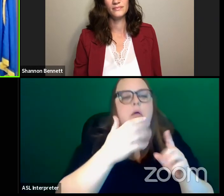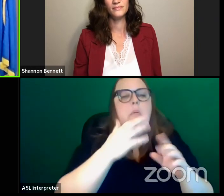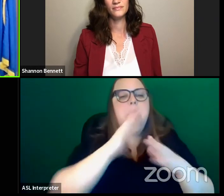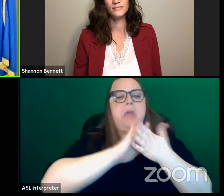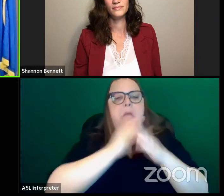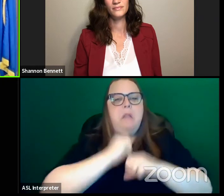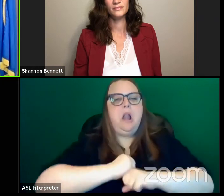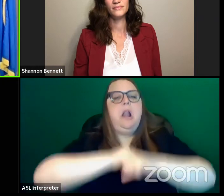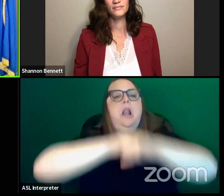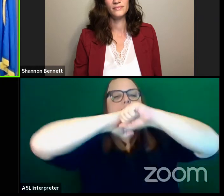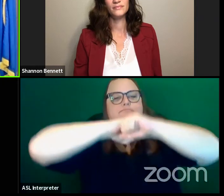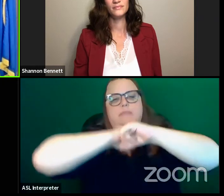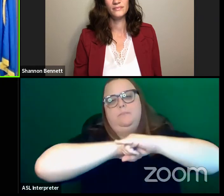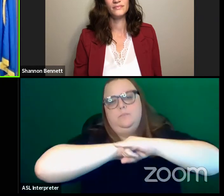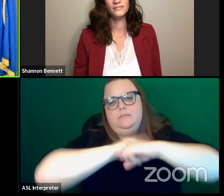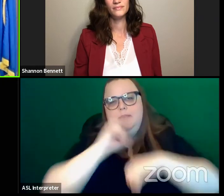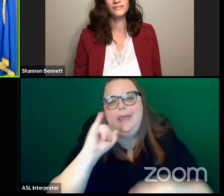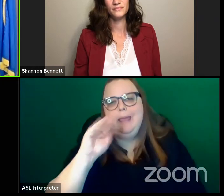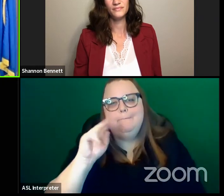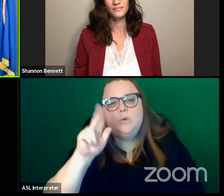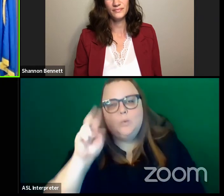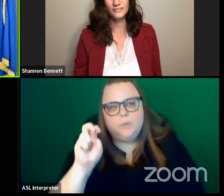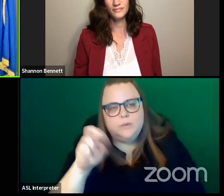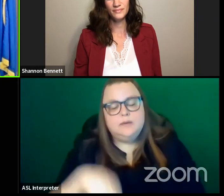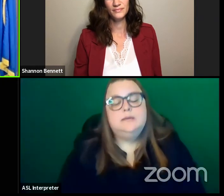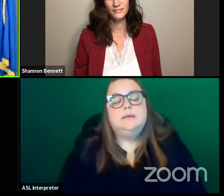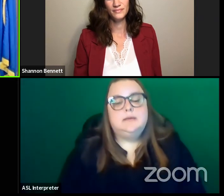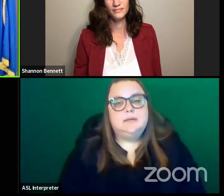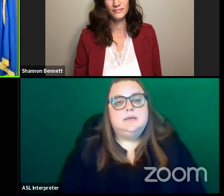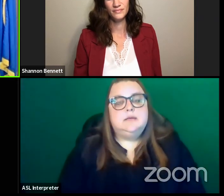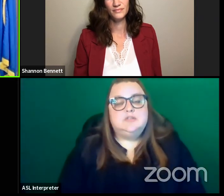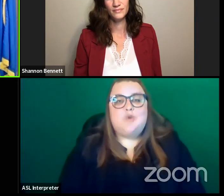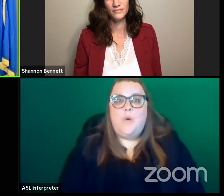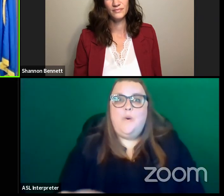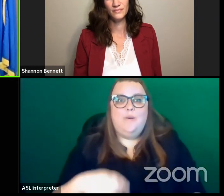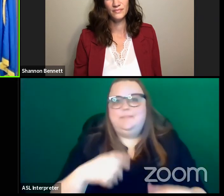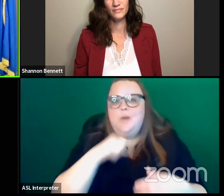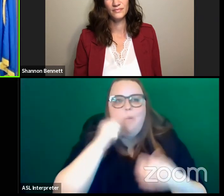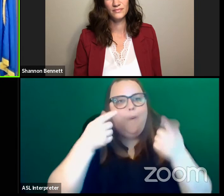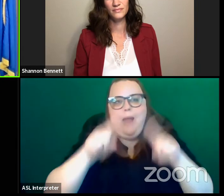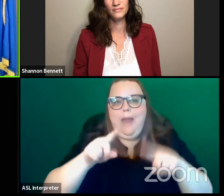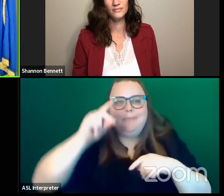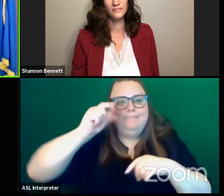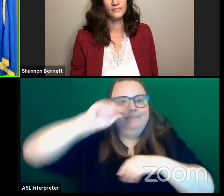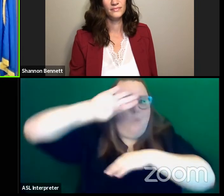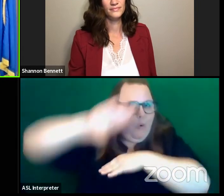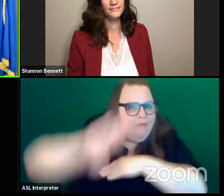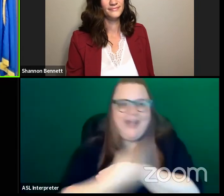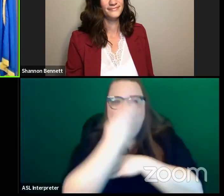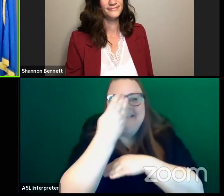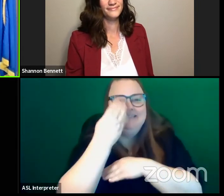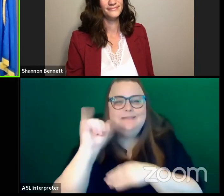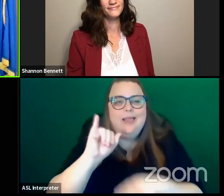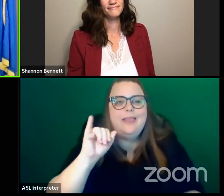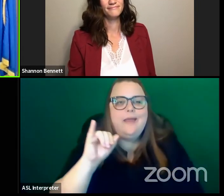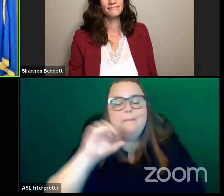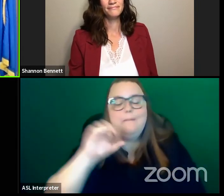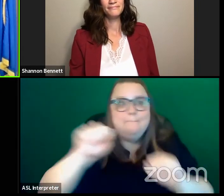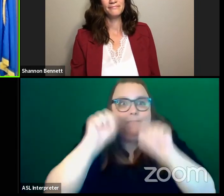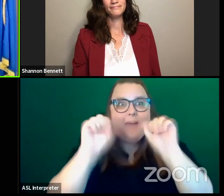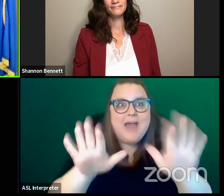been provided to you as a result of that. So this is not going to happen is like a magical wand getting waved where you go in and you